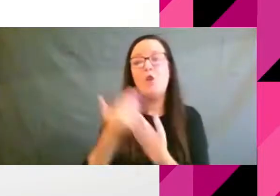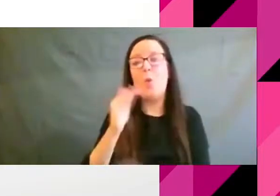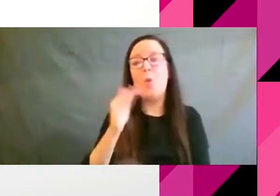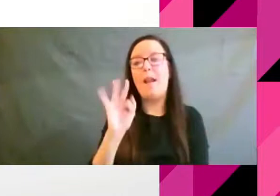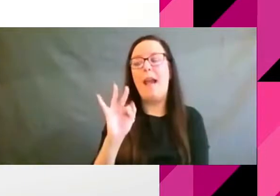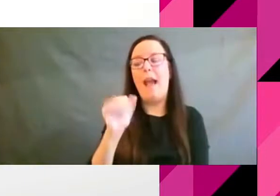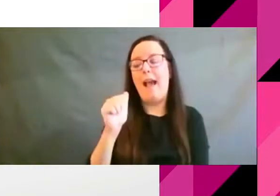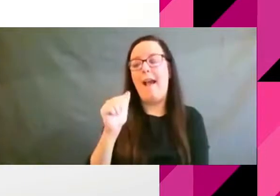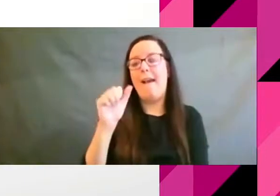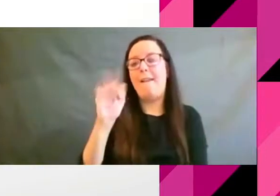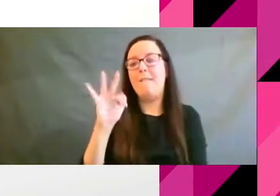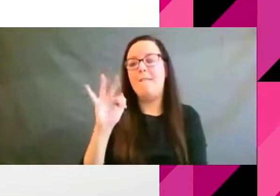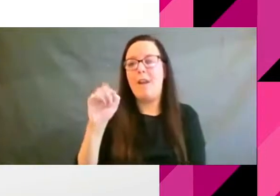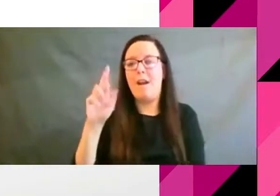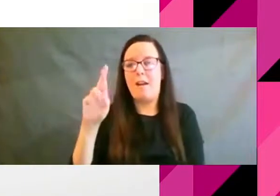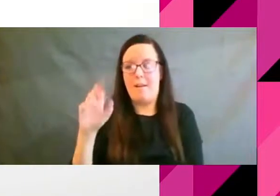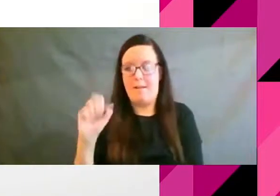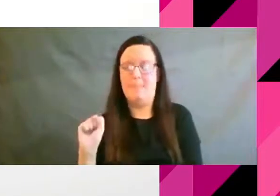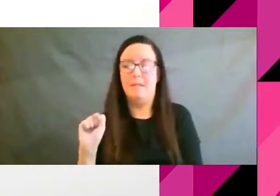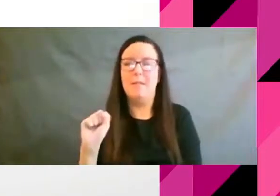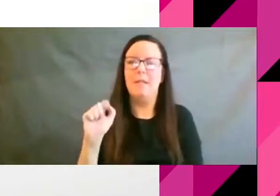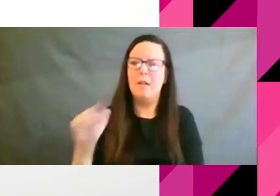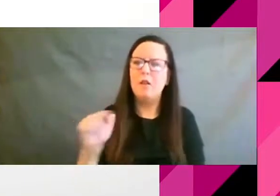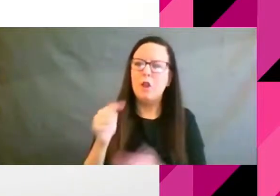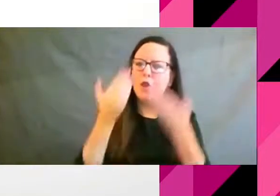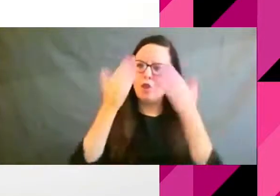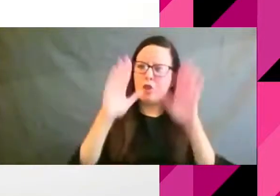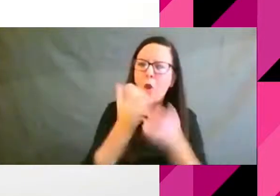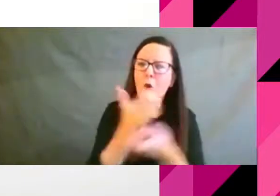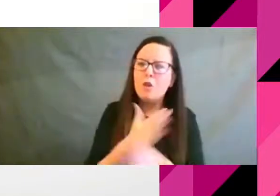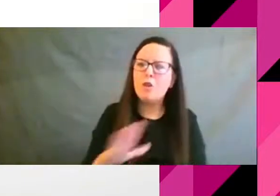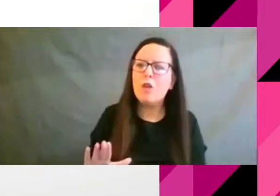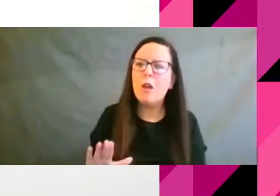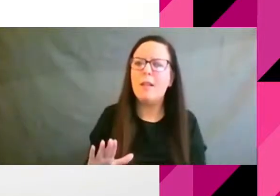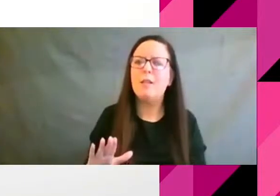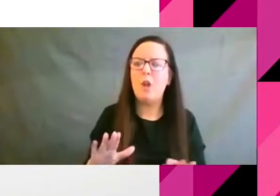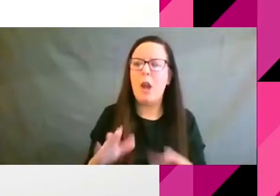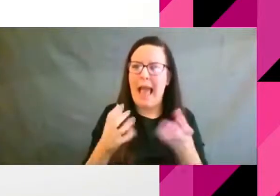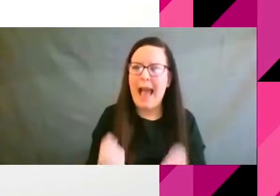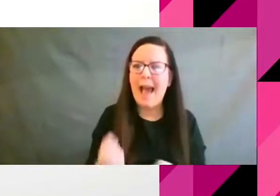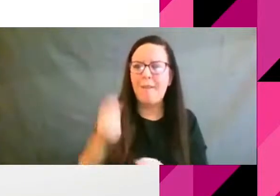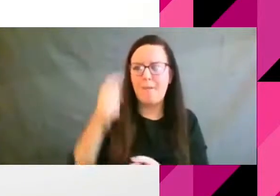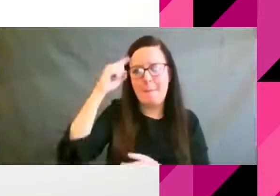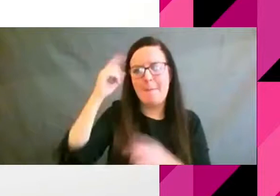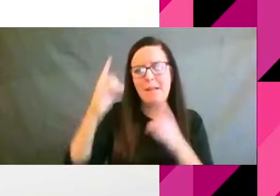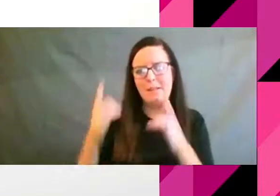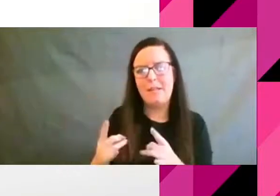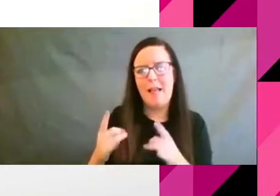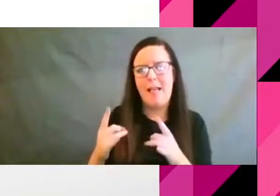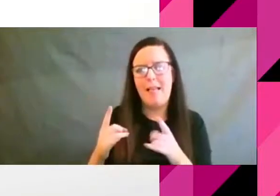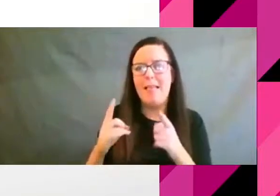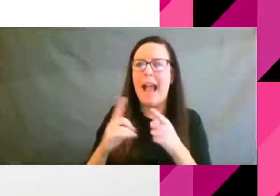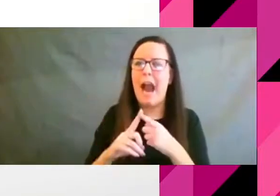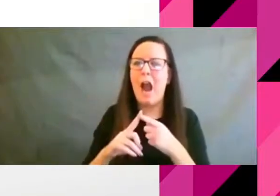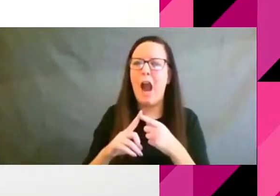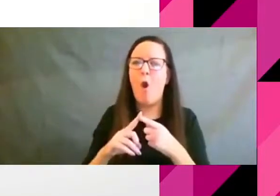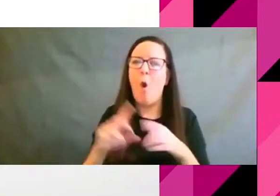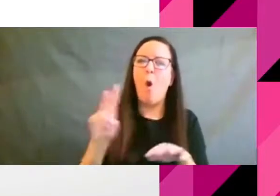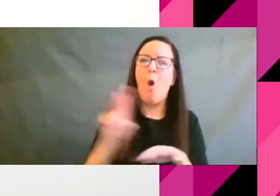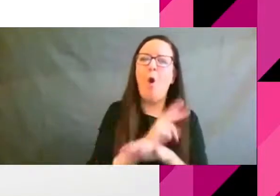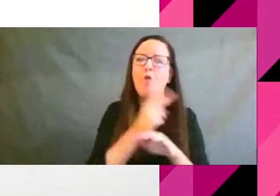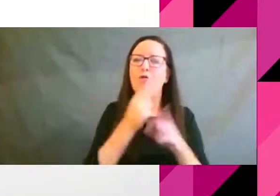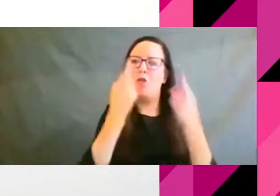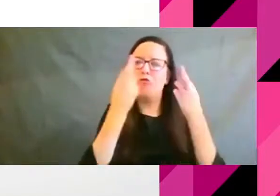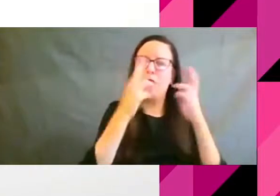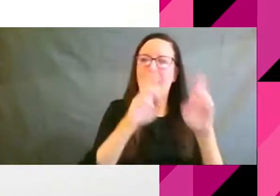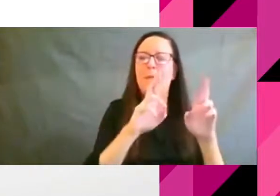with disabilities and children with mental health issues are overrepresented in the youth justice system. I have no doubt that an effective youth justice system